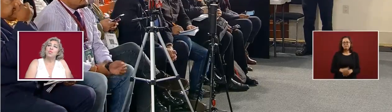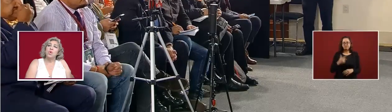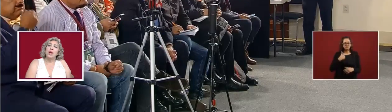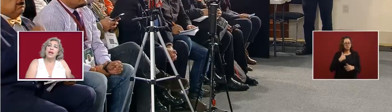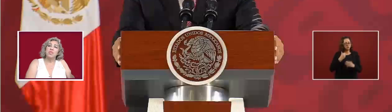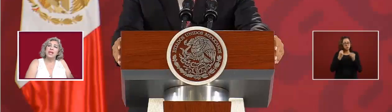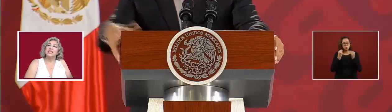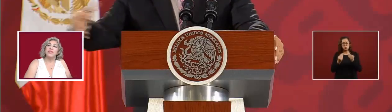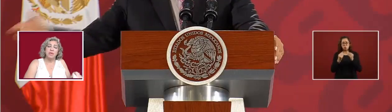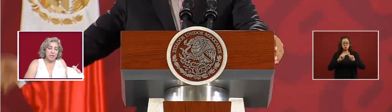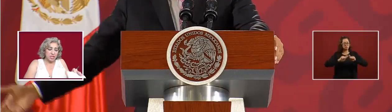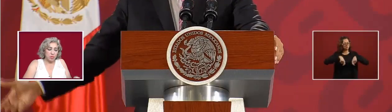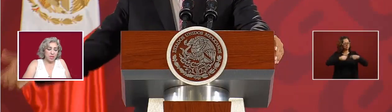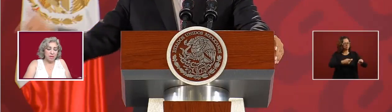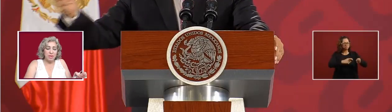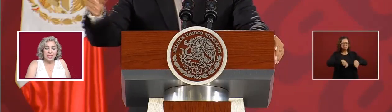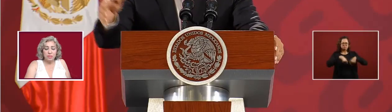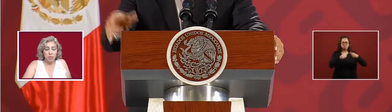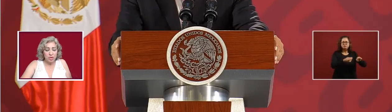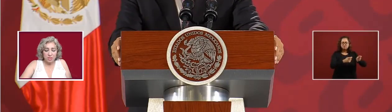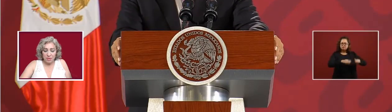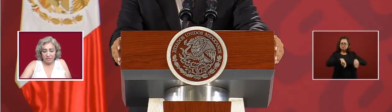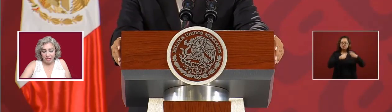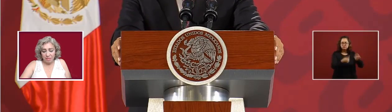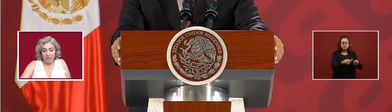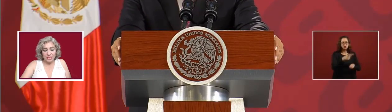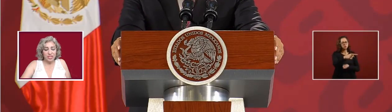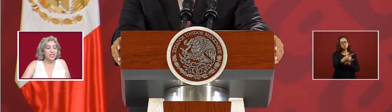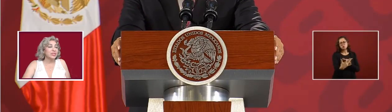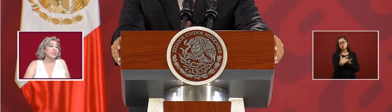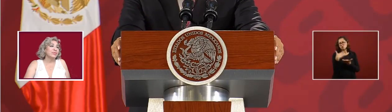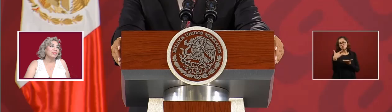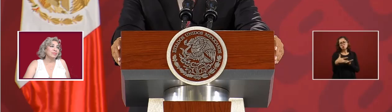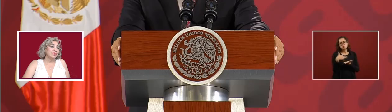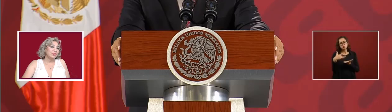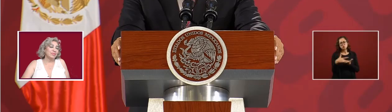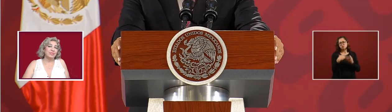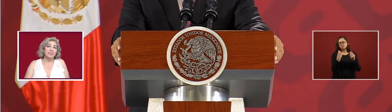I rest very much with him. He supports me very much.